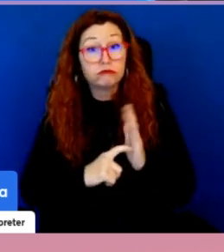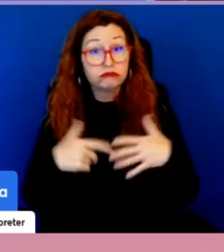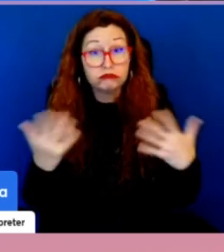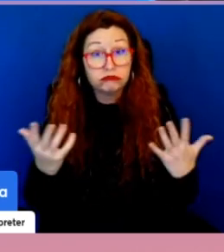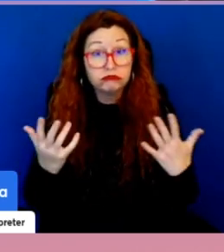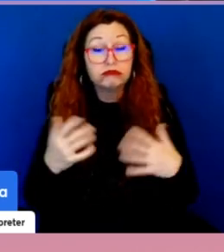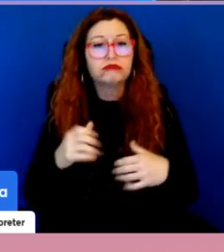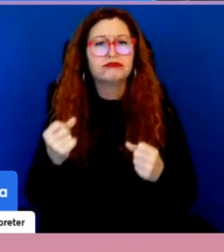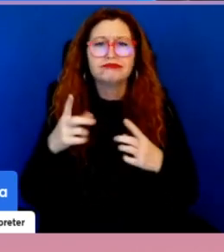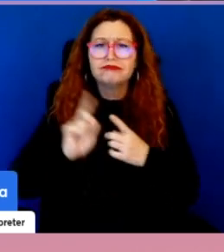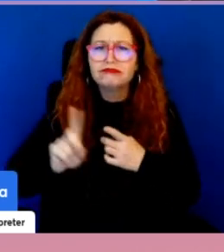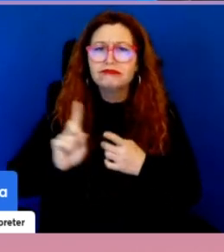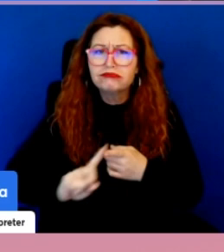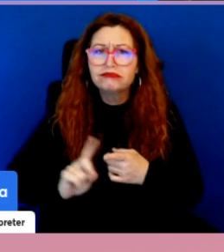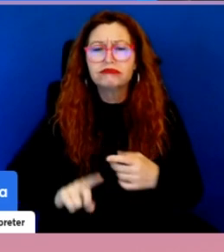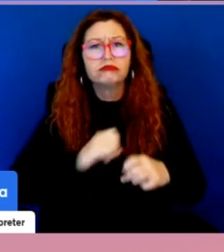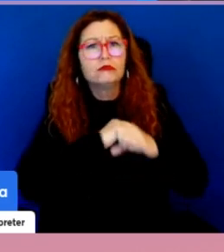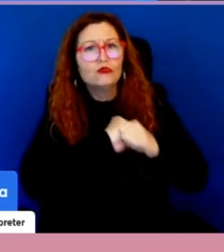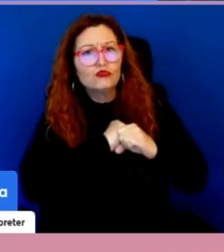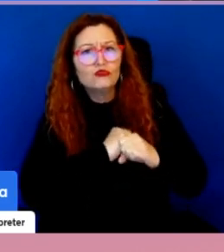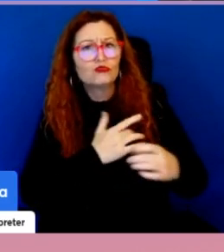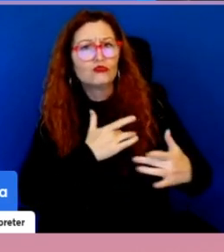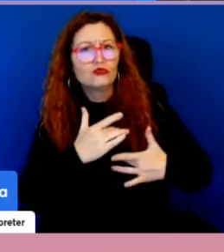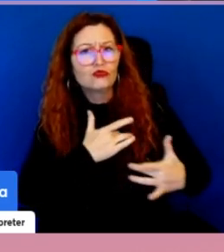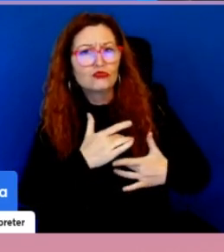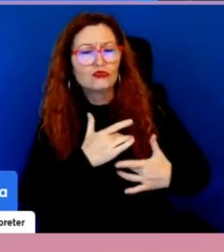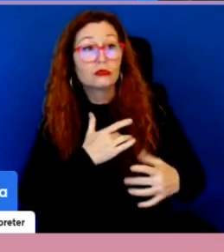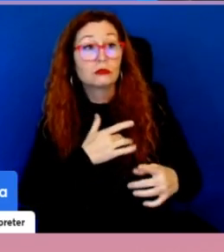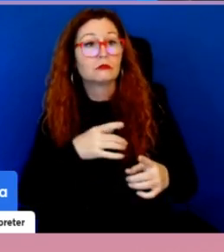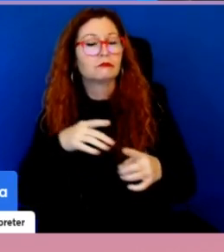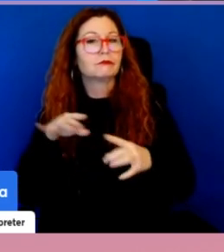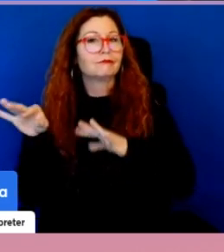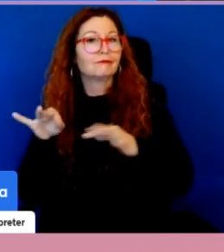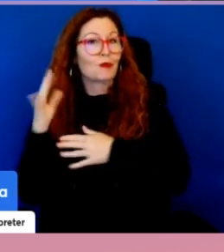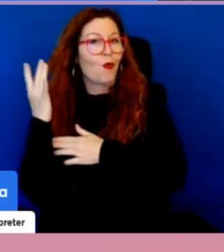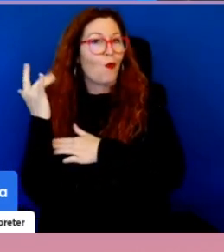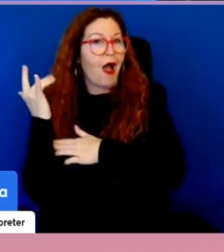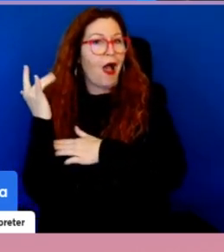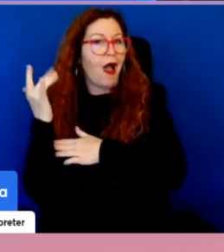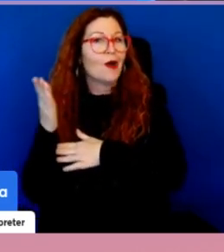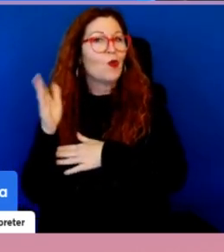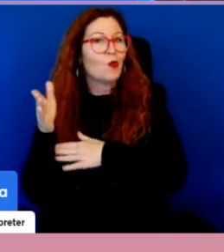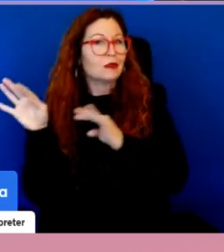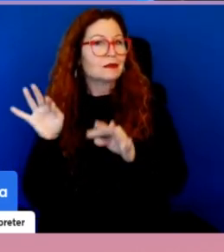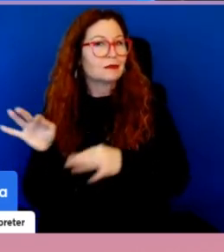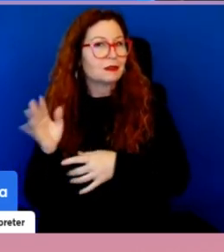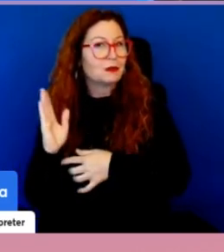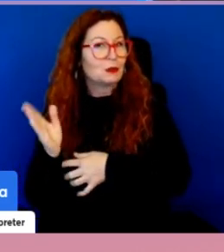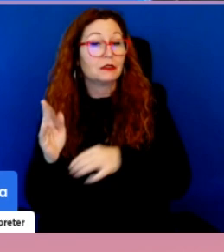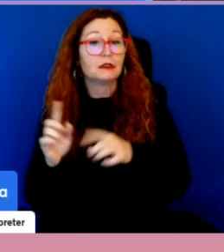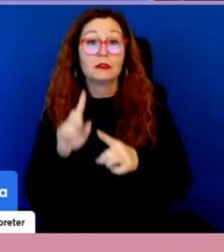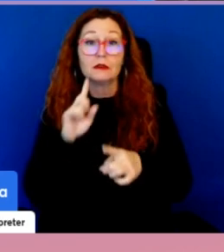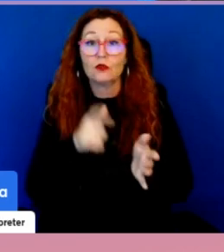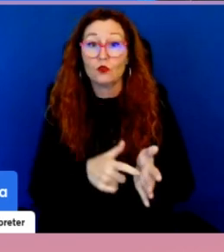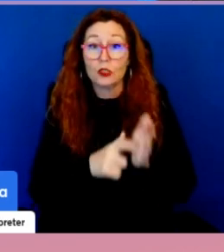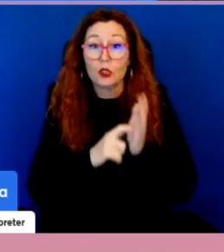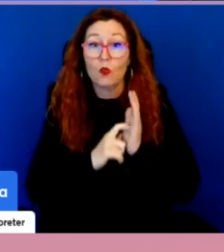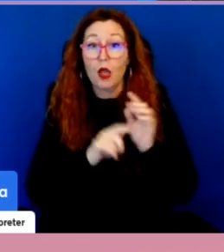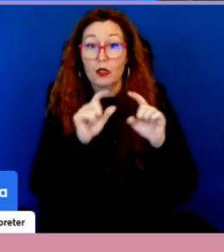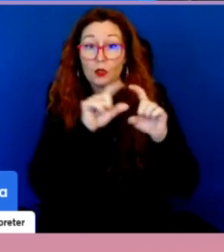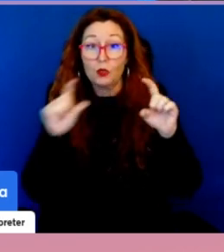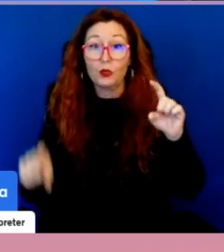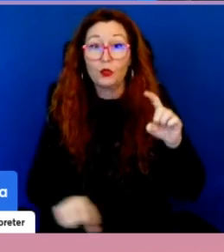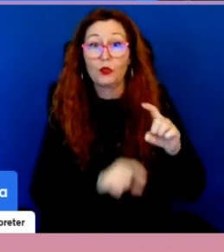these security concerns, and we're going to get into the why. And they've got this requirement to go down the SOC 2 certification